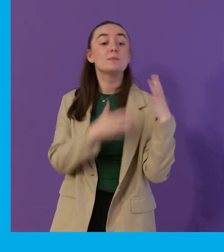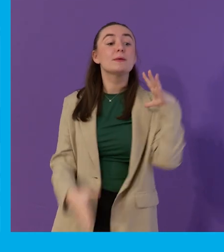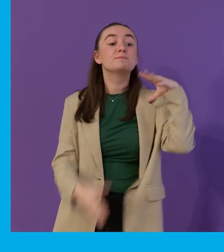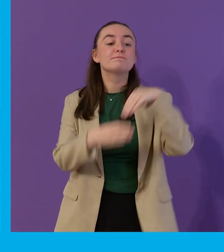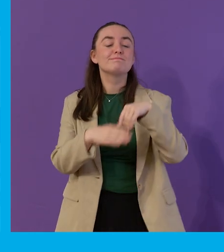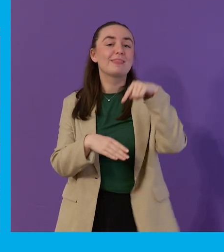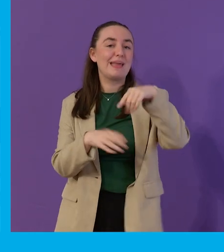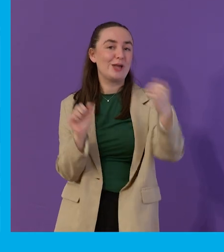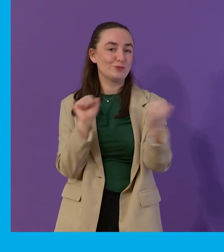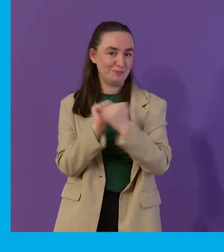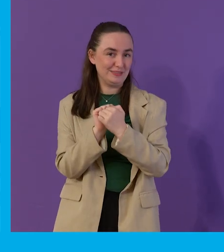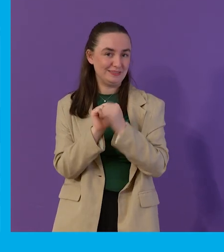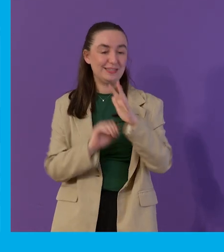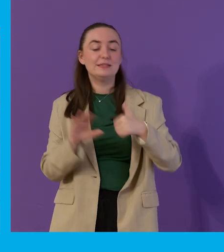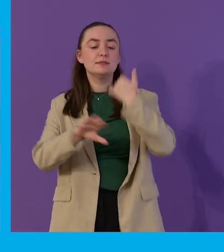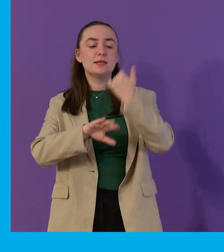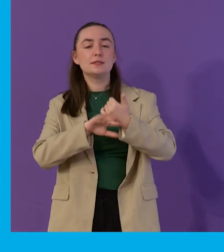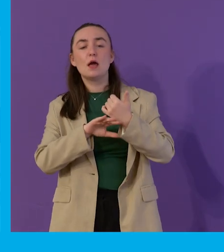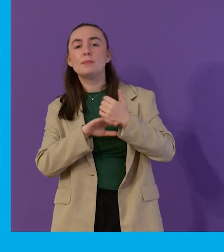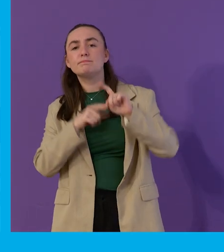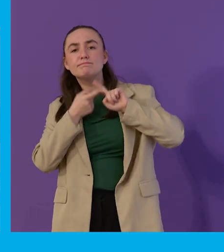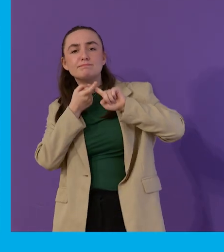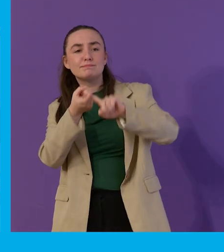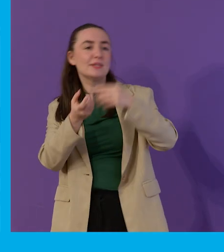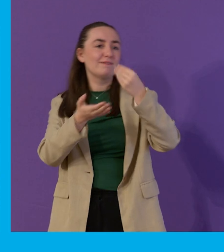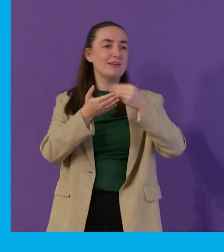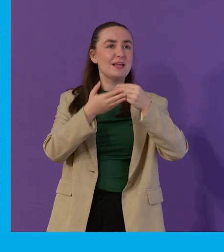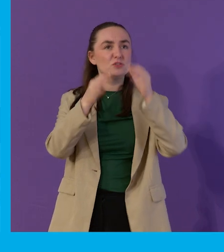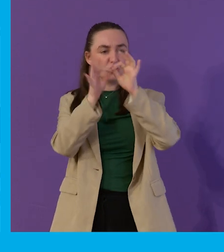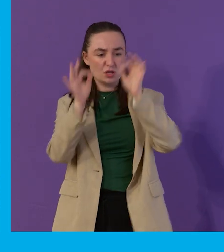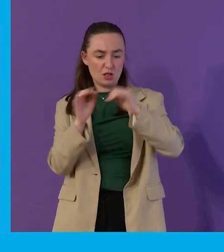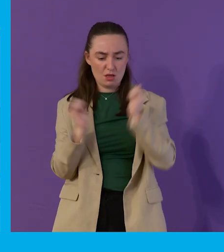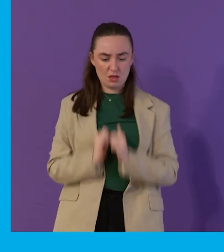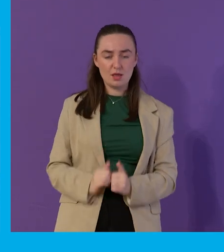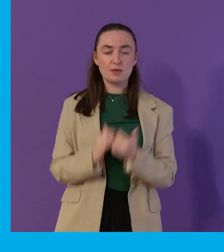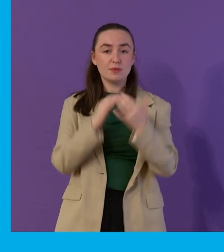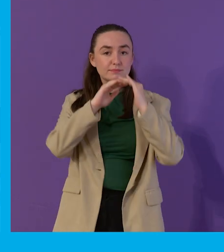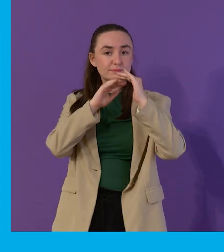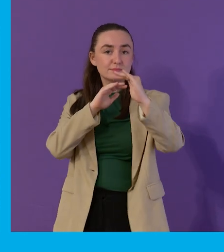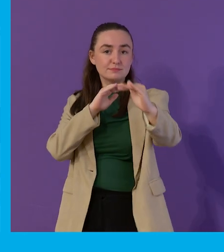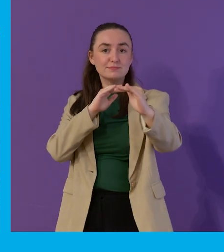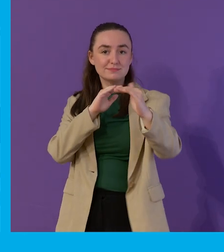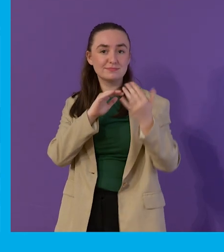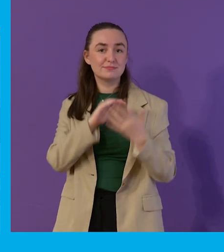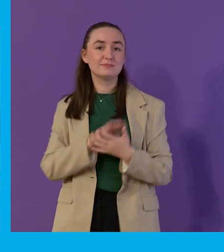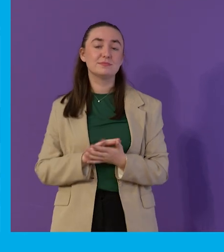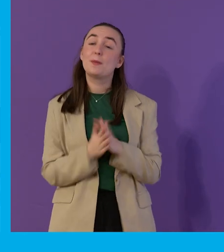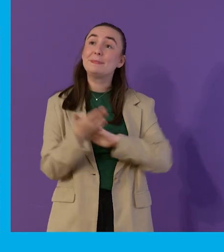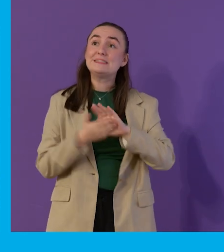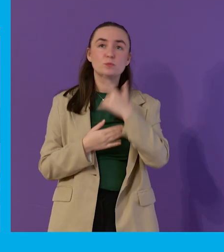and looks to set up a sustainable financial framework between the two spheres of government. So to allow